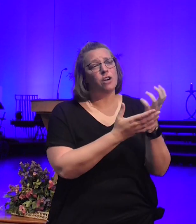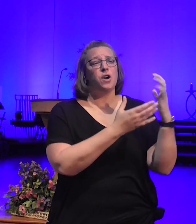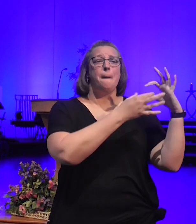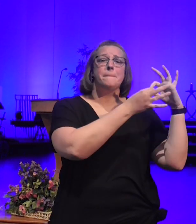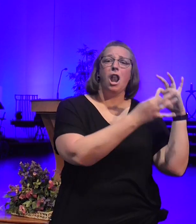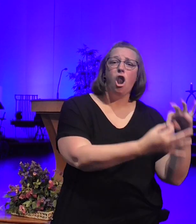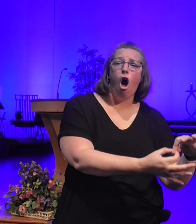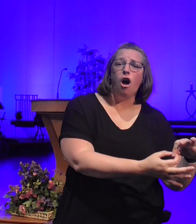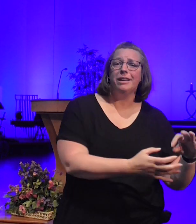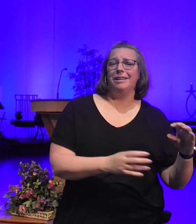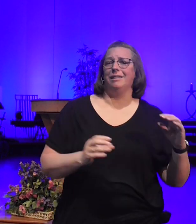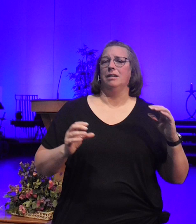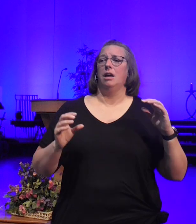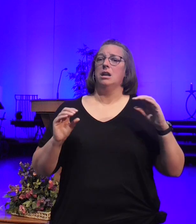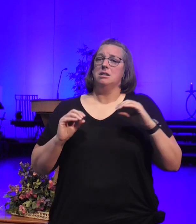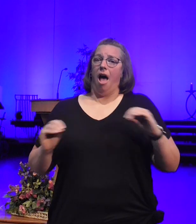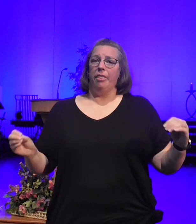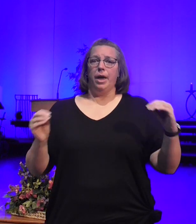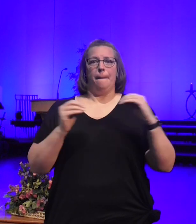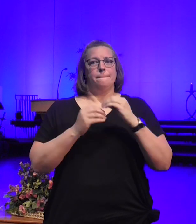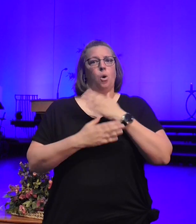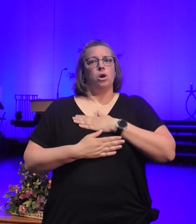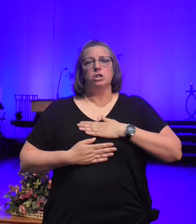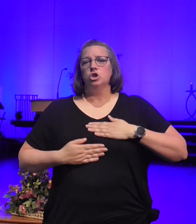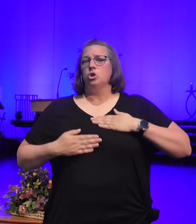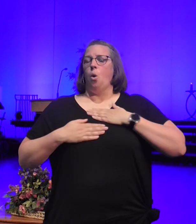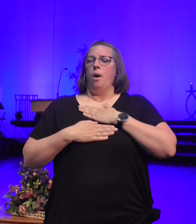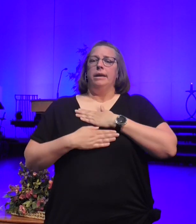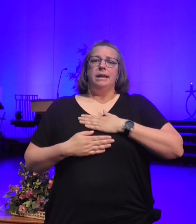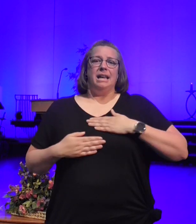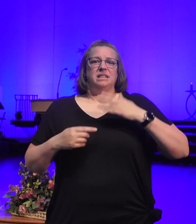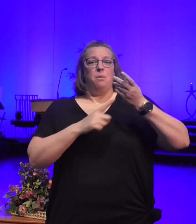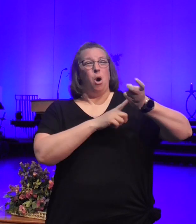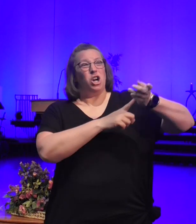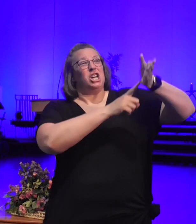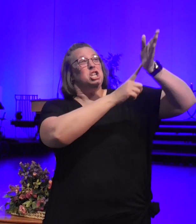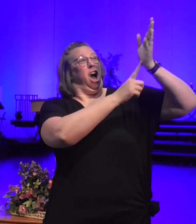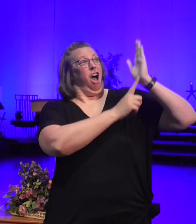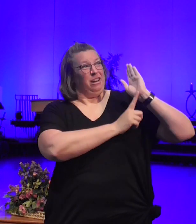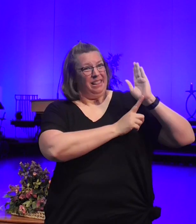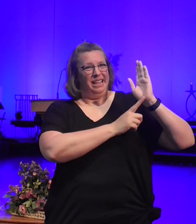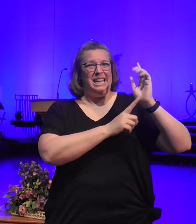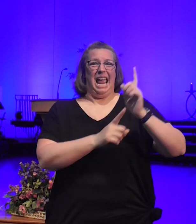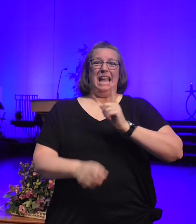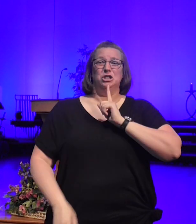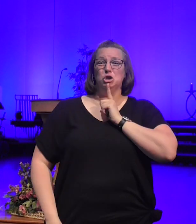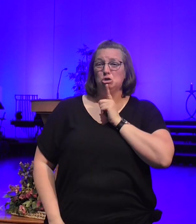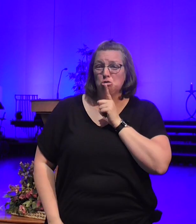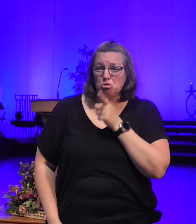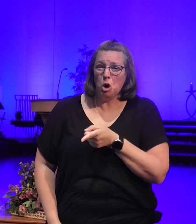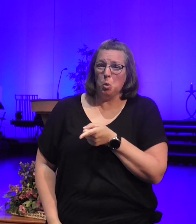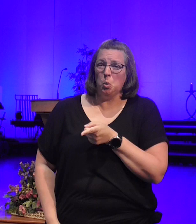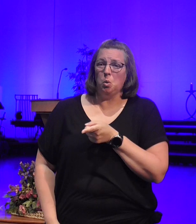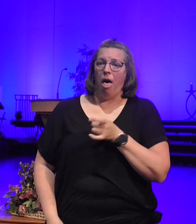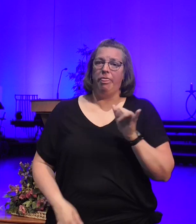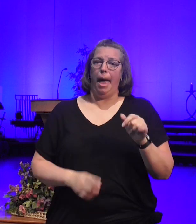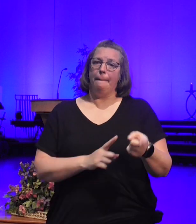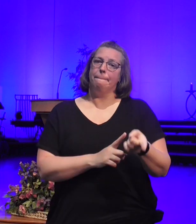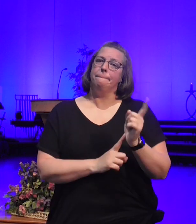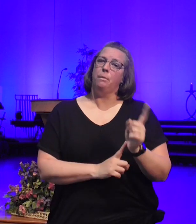more joyous, more godly, more true than that moment when we